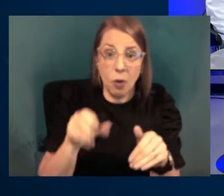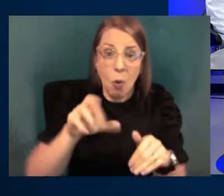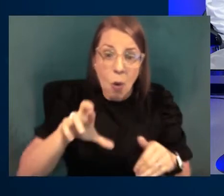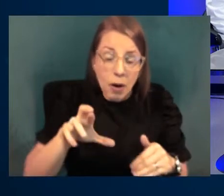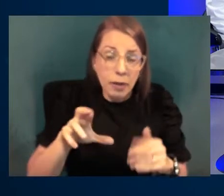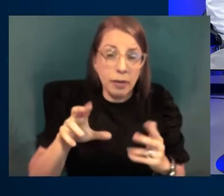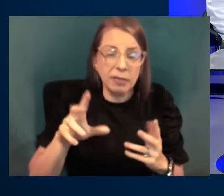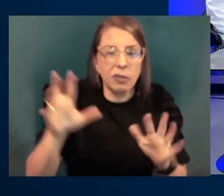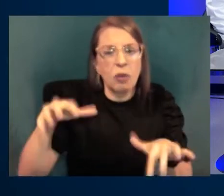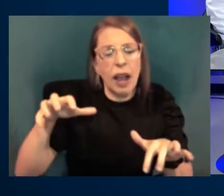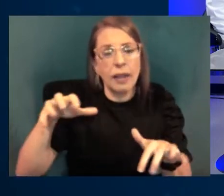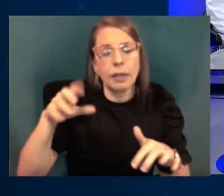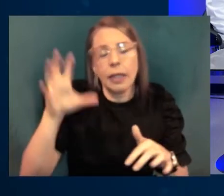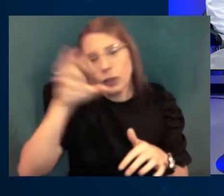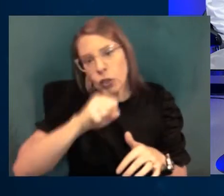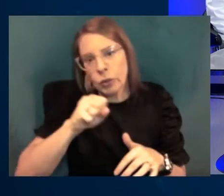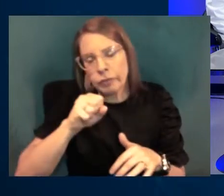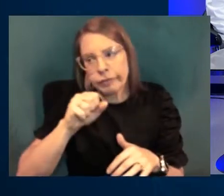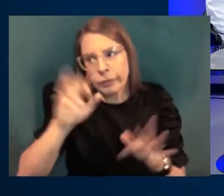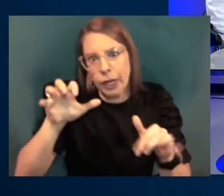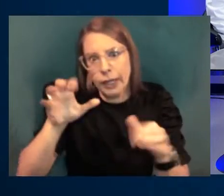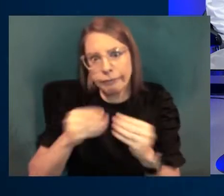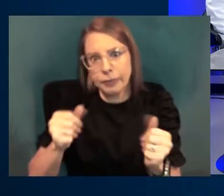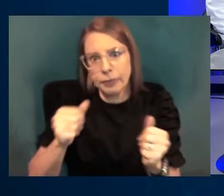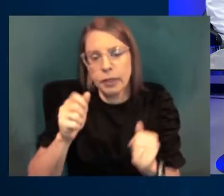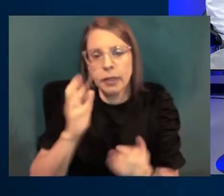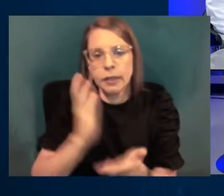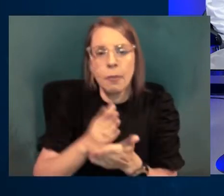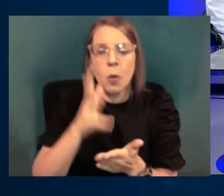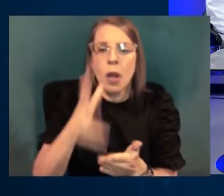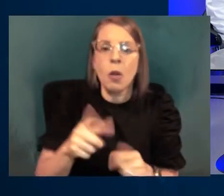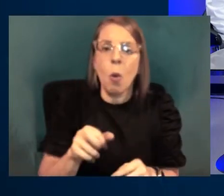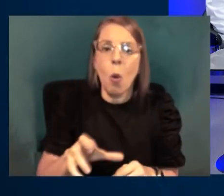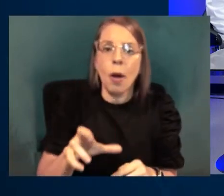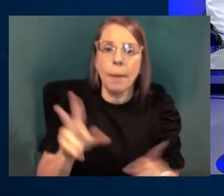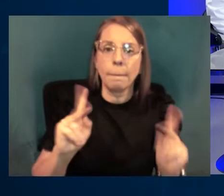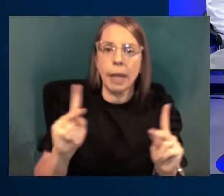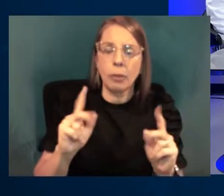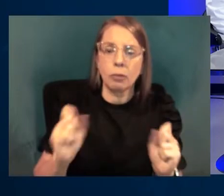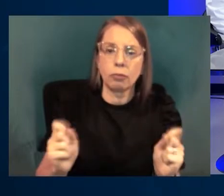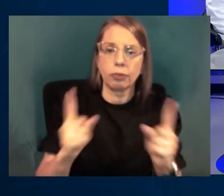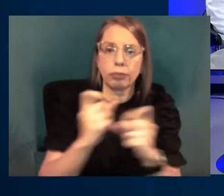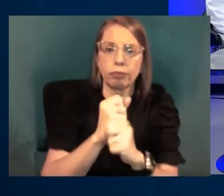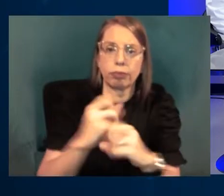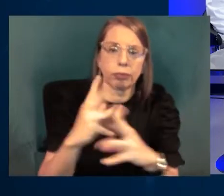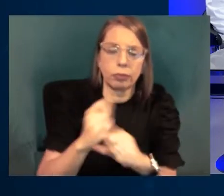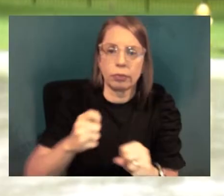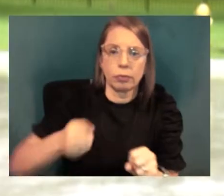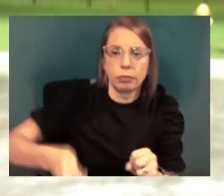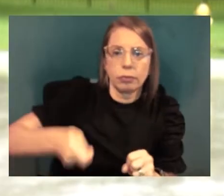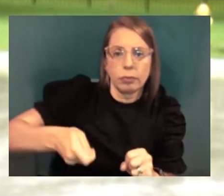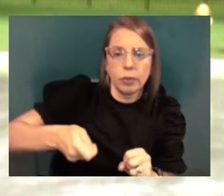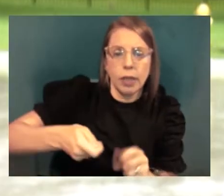drier. Or injuries from people shooting off their fireworks. Where's your concern lay?